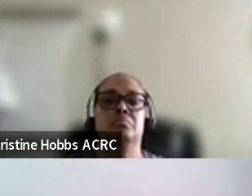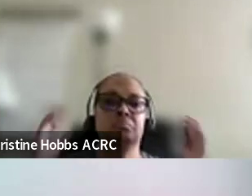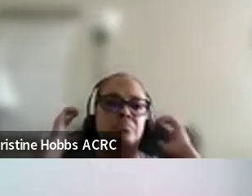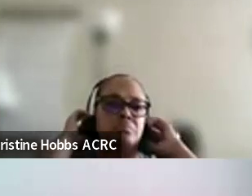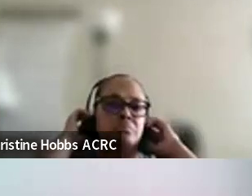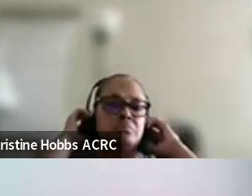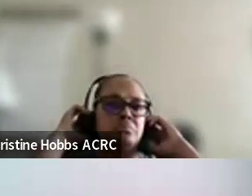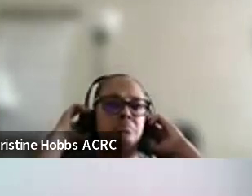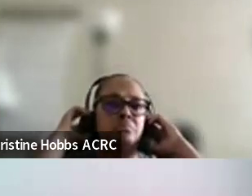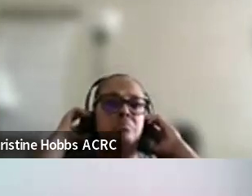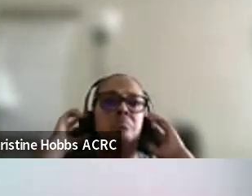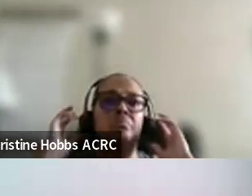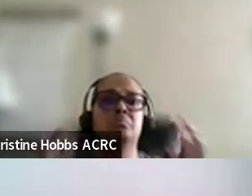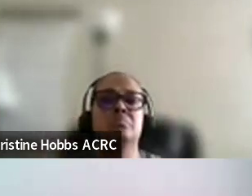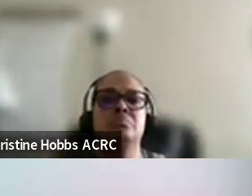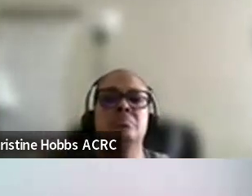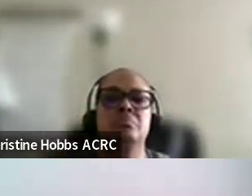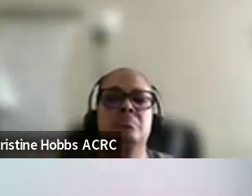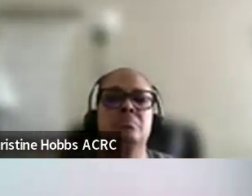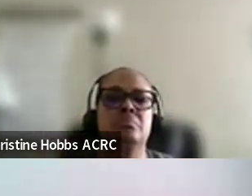requirements for what should be in there.